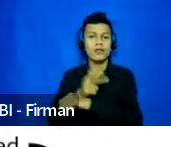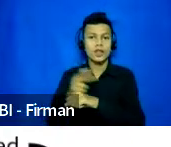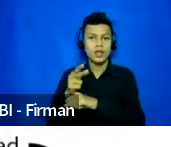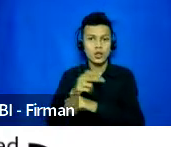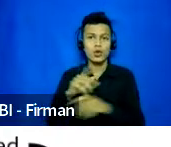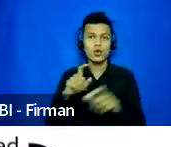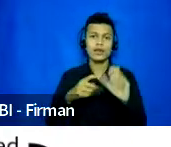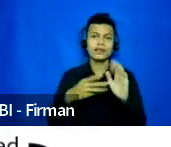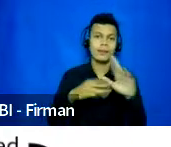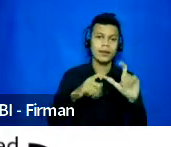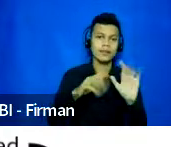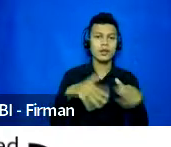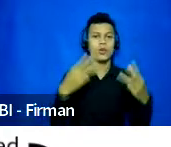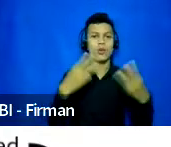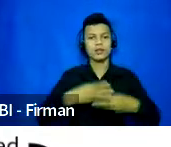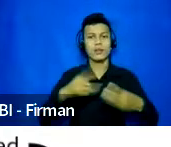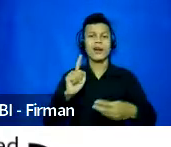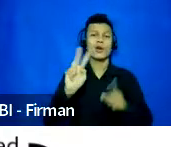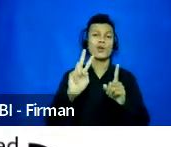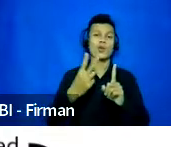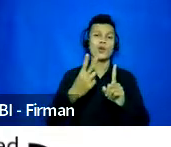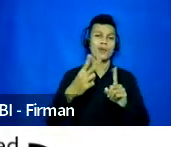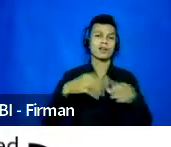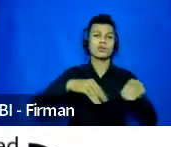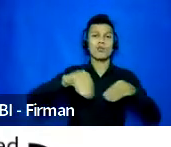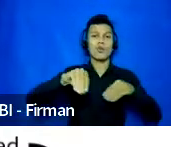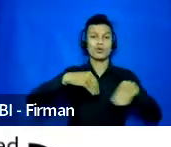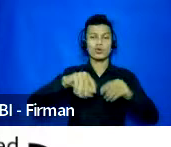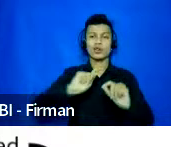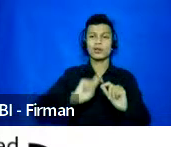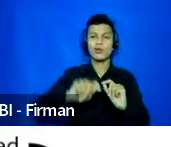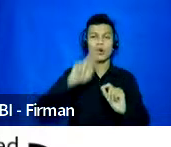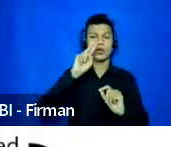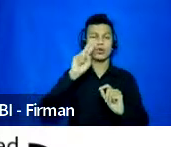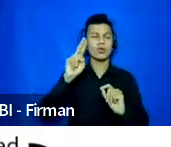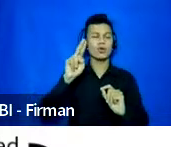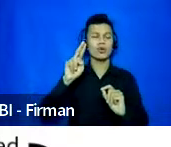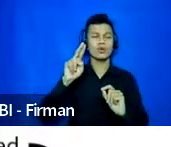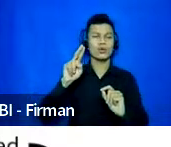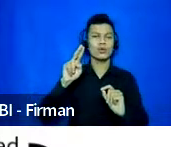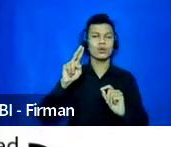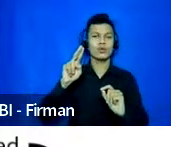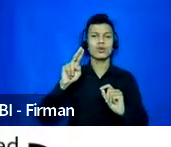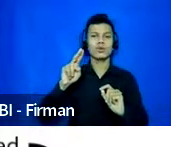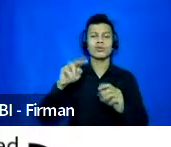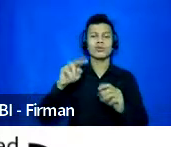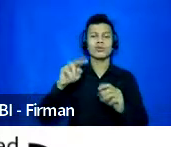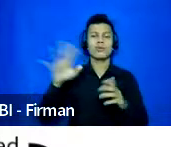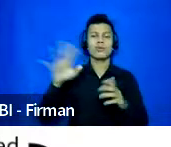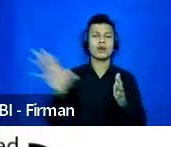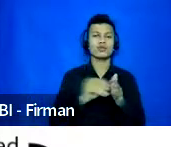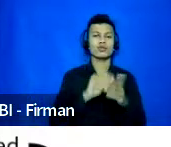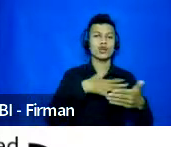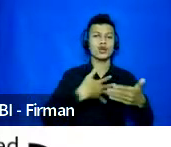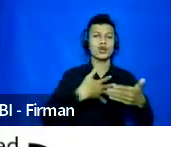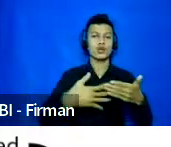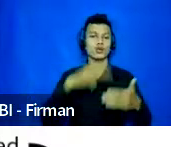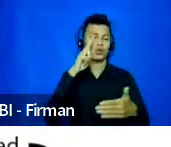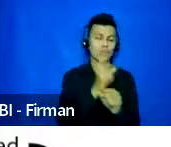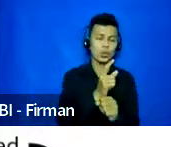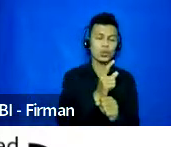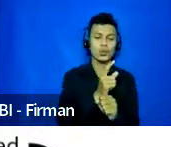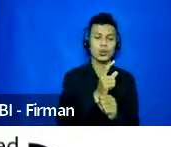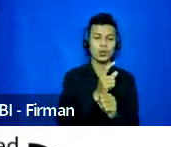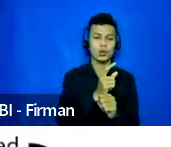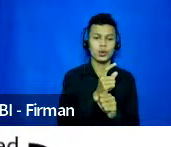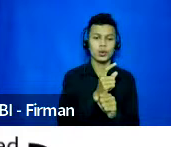12 modules that was designed as part of the curriculum for teachers, and each week one module was taught using the IVR calls,